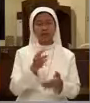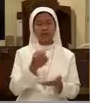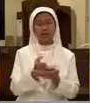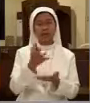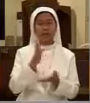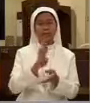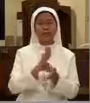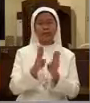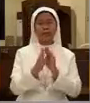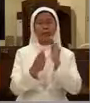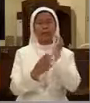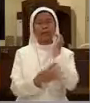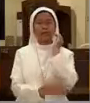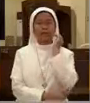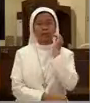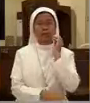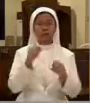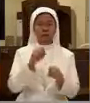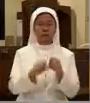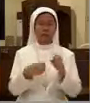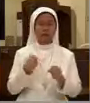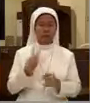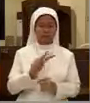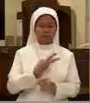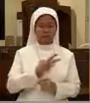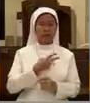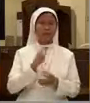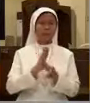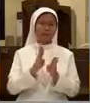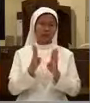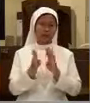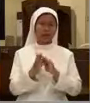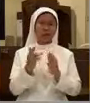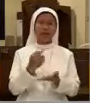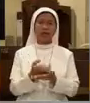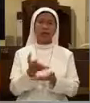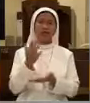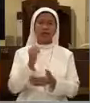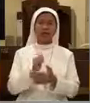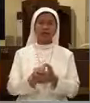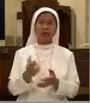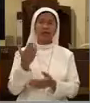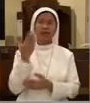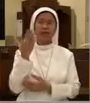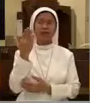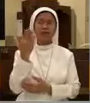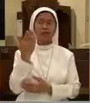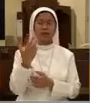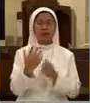poor so that we may become rich in his poverty.